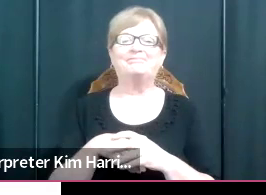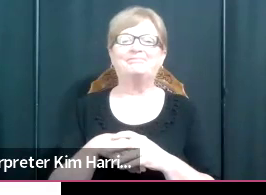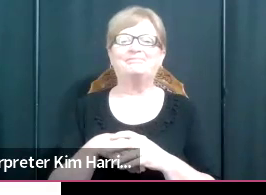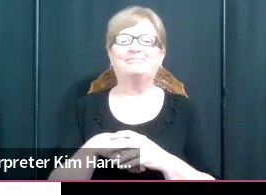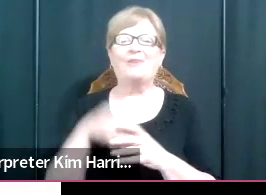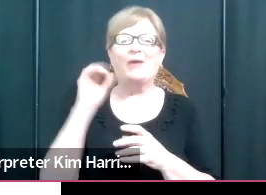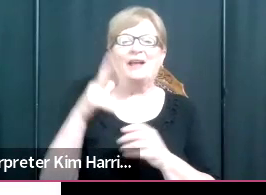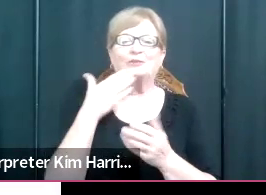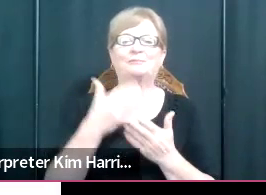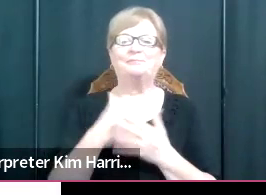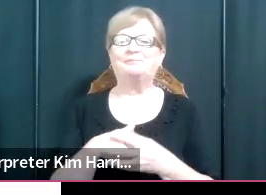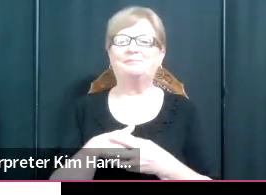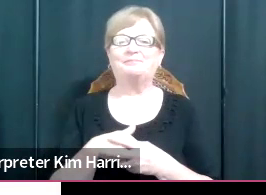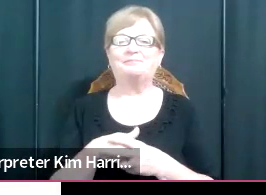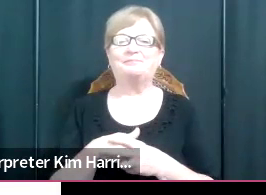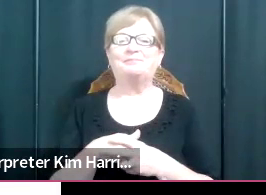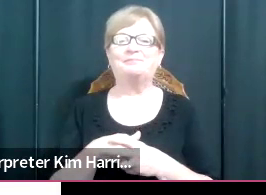I